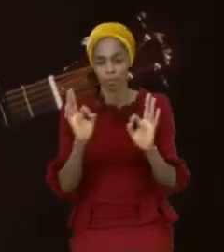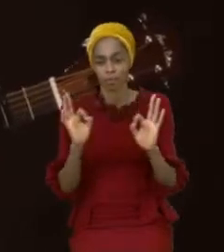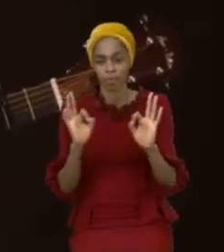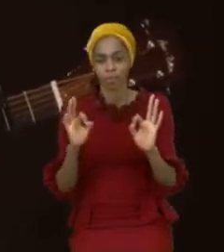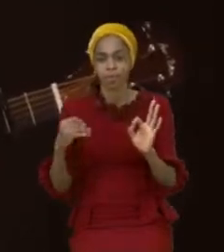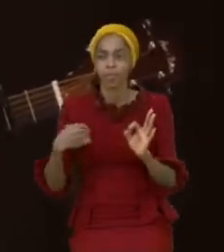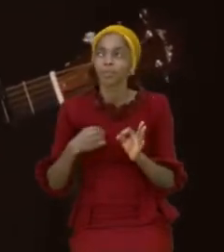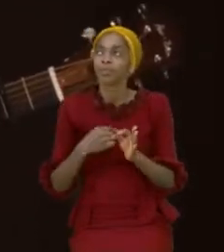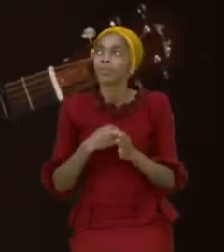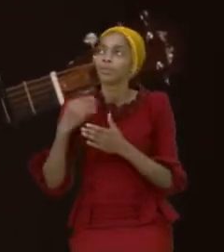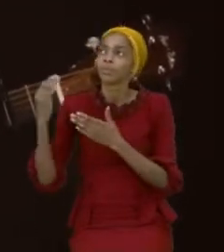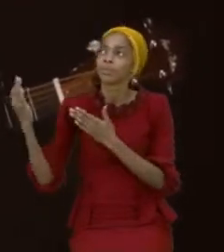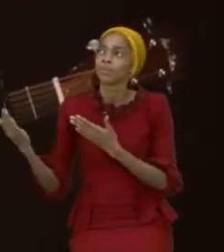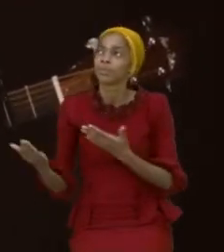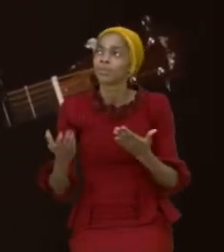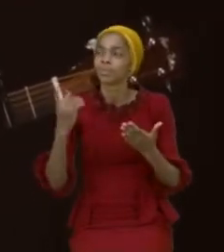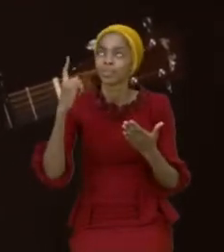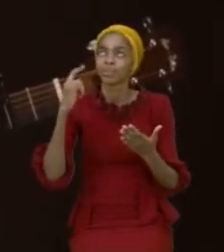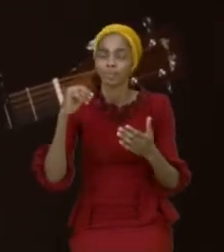Welcome you with praise.